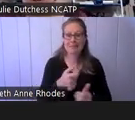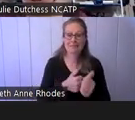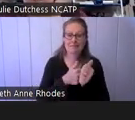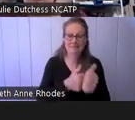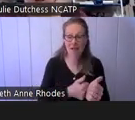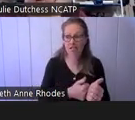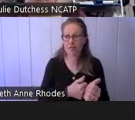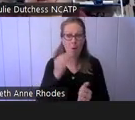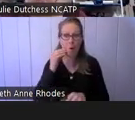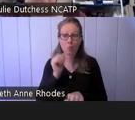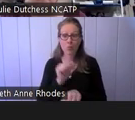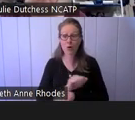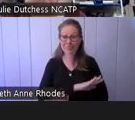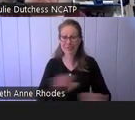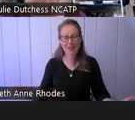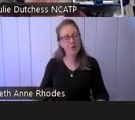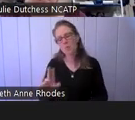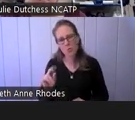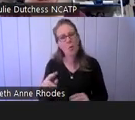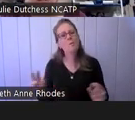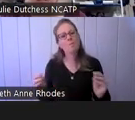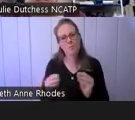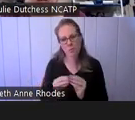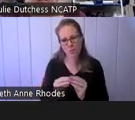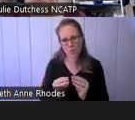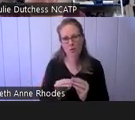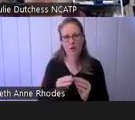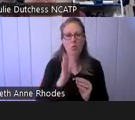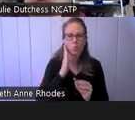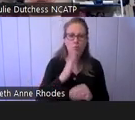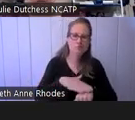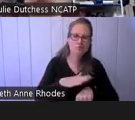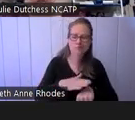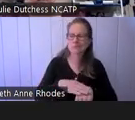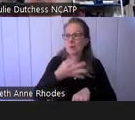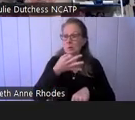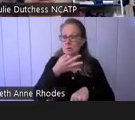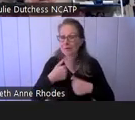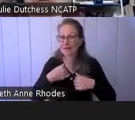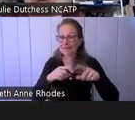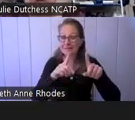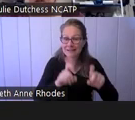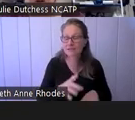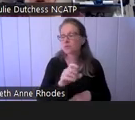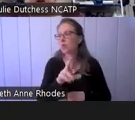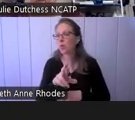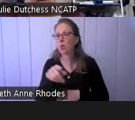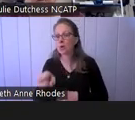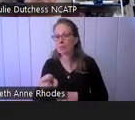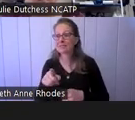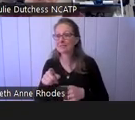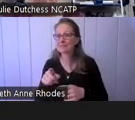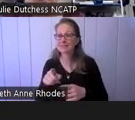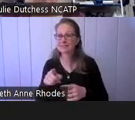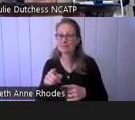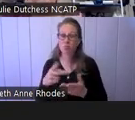homework. The app can send reminders on upcoming exams, revisions to your assignments. It can